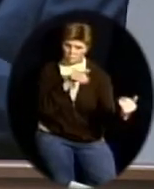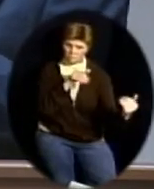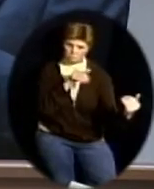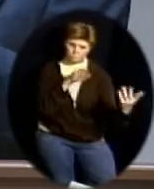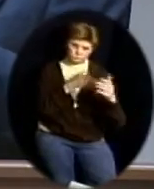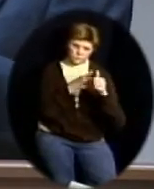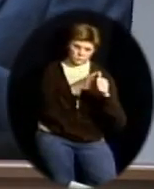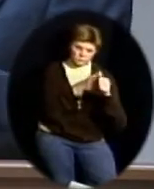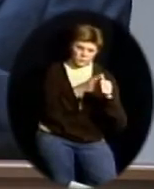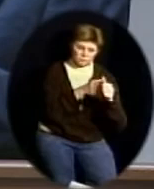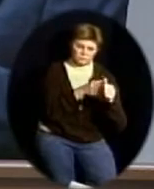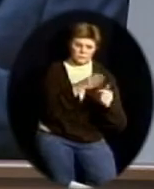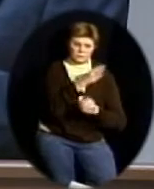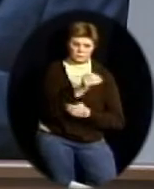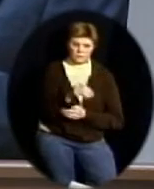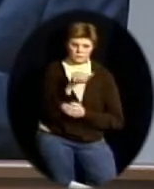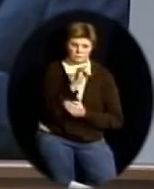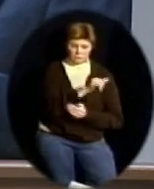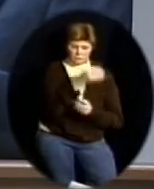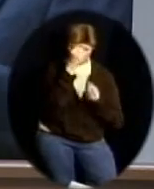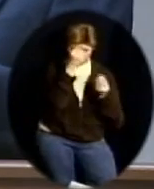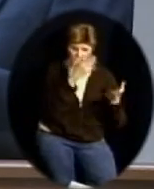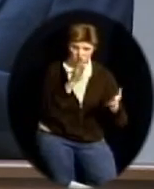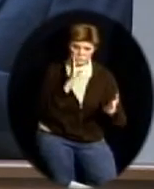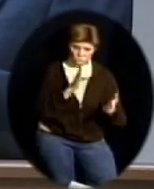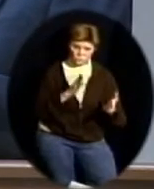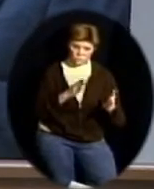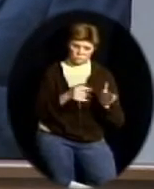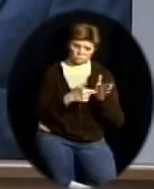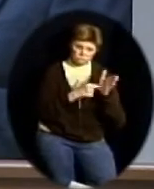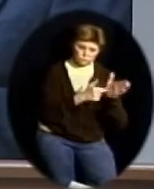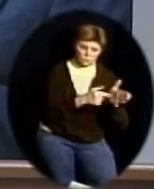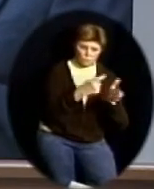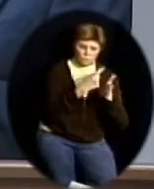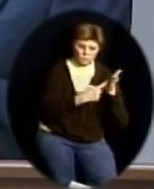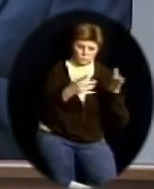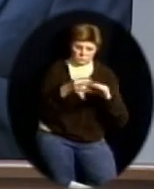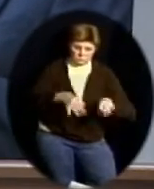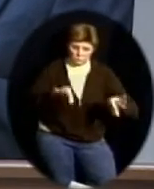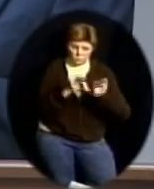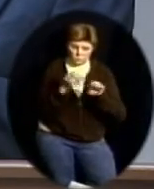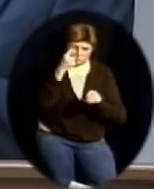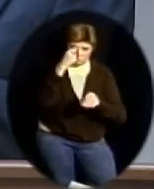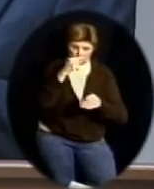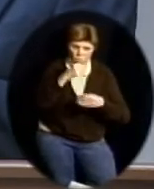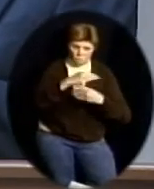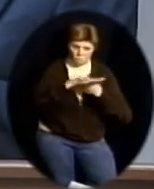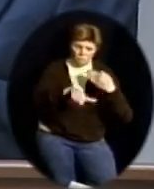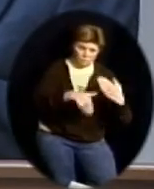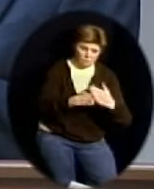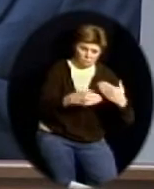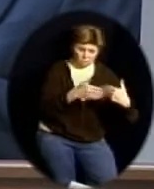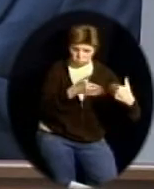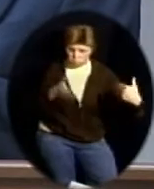reflect district-wide issues. And so there's a little bit of work to do on some of those last couple of pages,